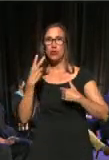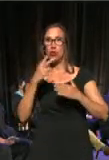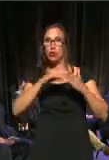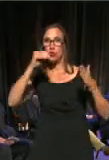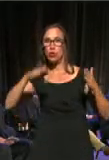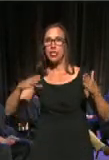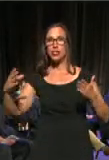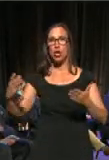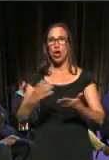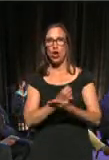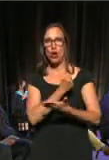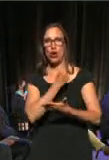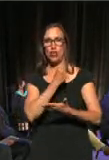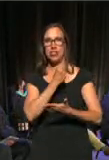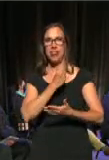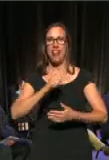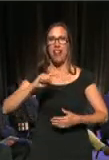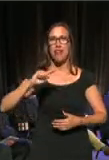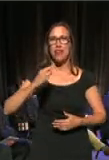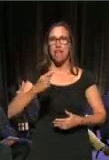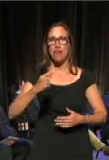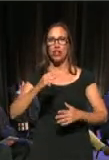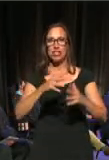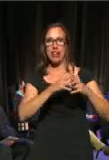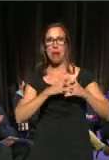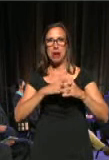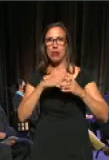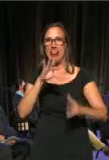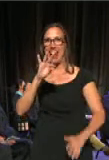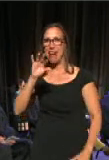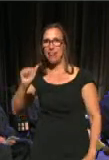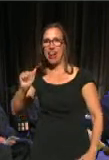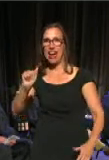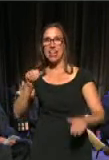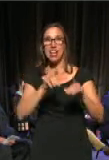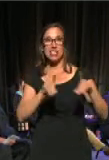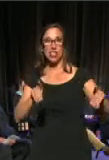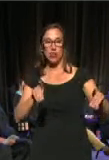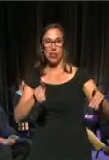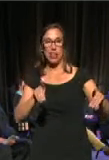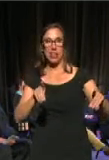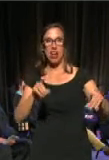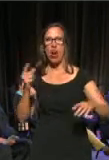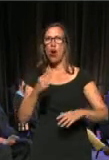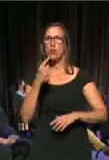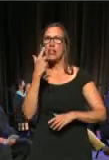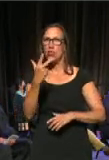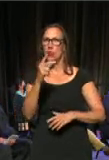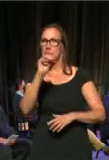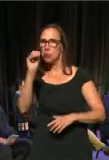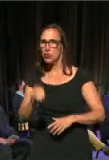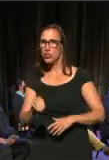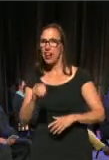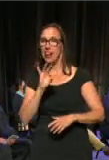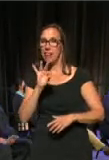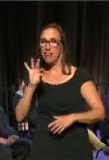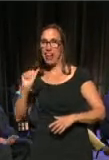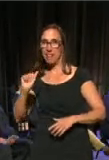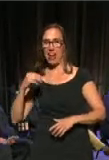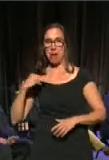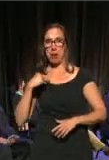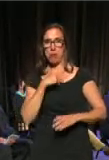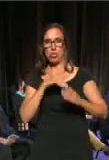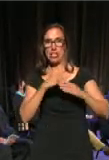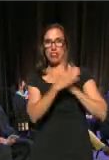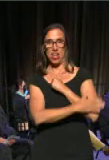students earn the first American FFA degree recipients. Only 3% of FFA members across